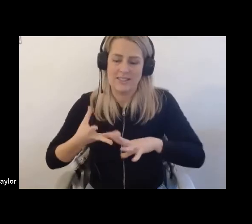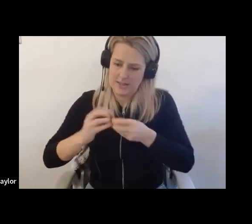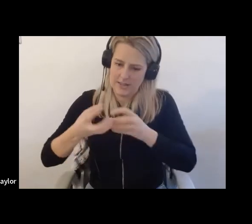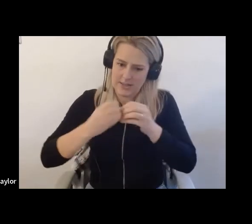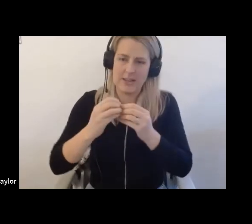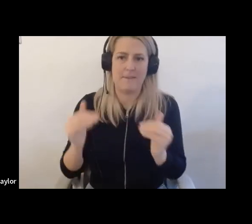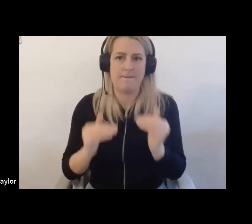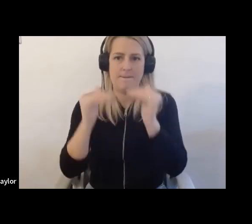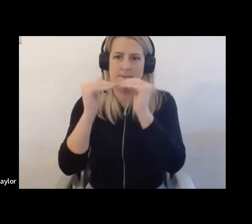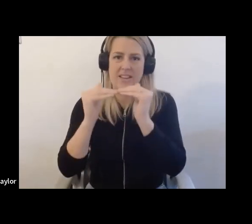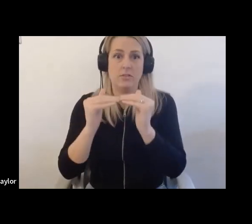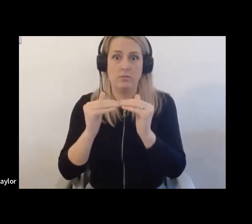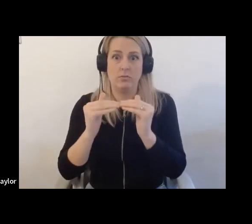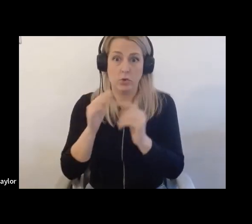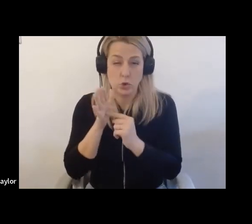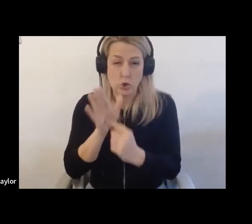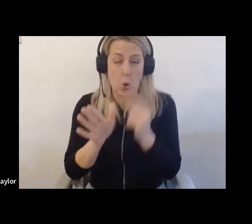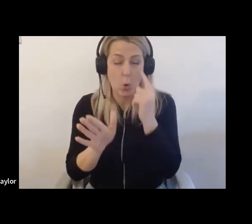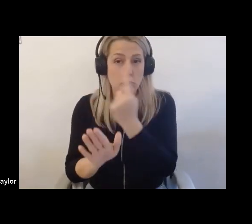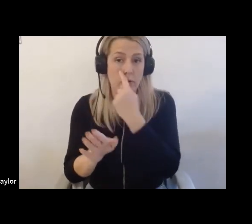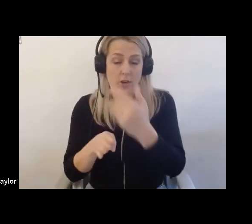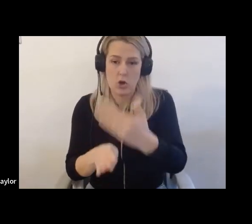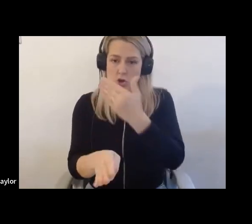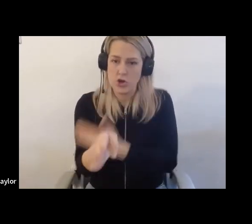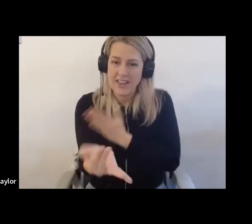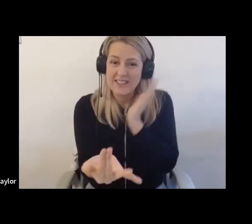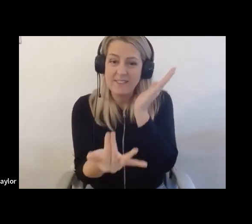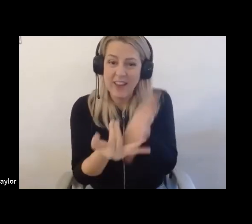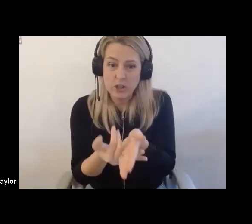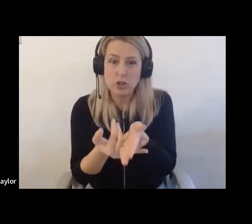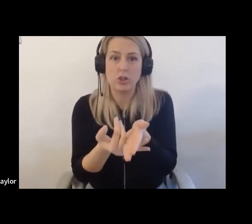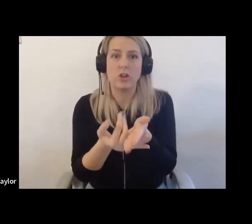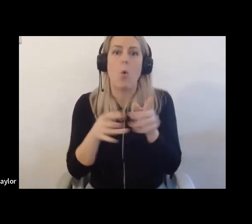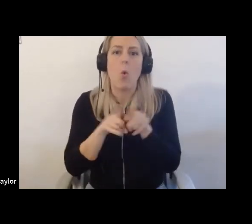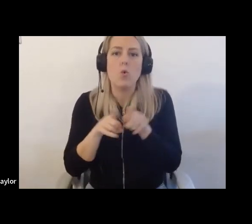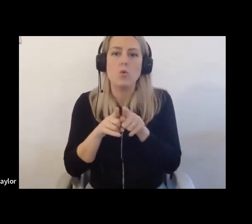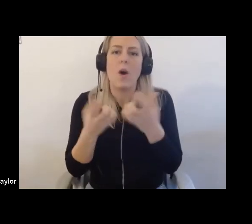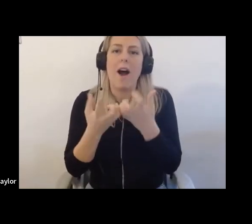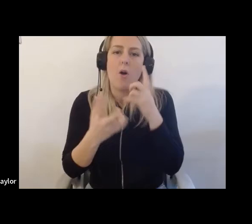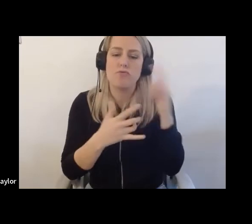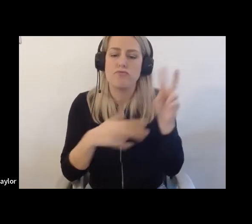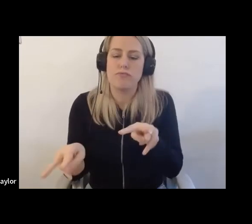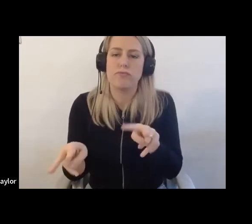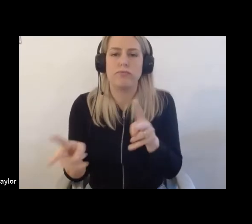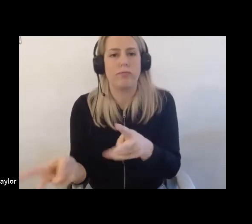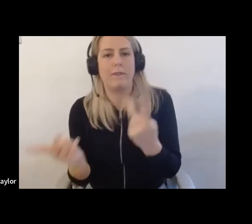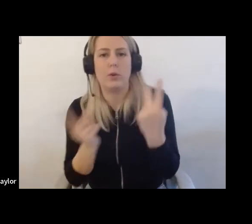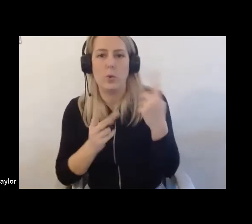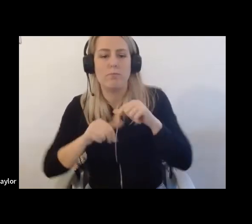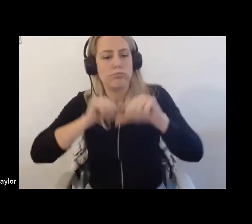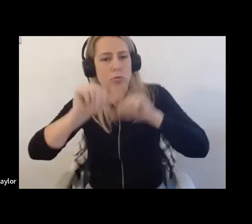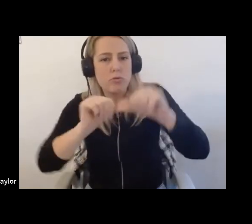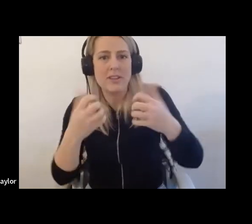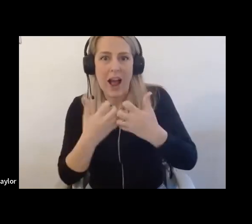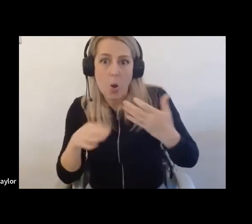early intervention, and mapping of progress. And I'll leave it here and look forward for further reflections and discussion